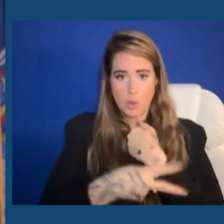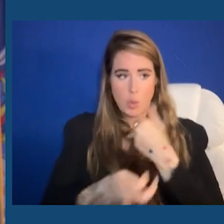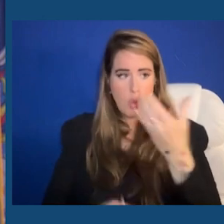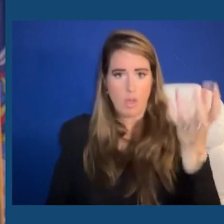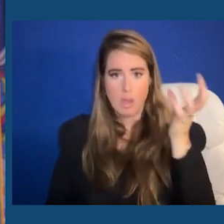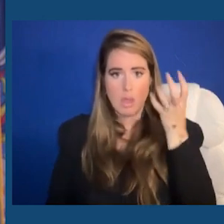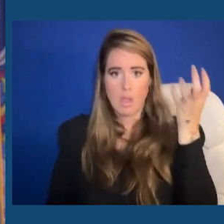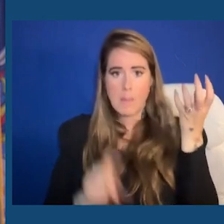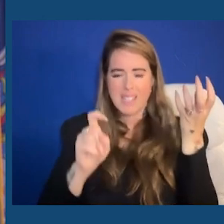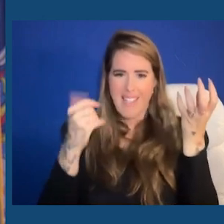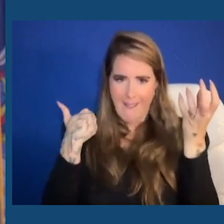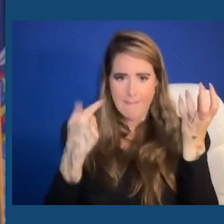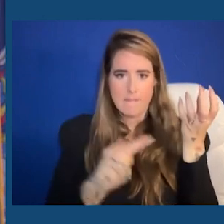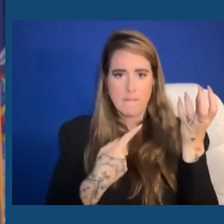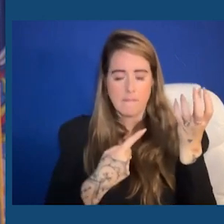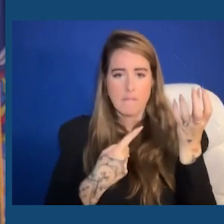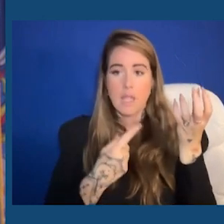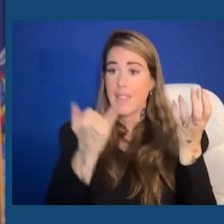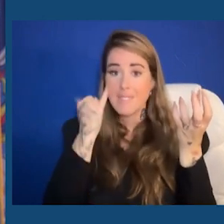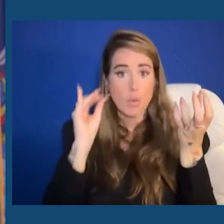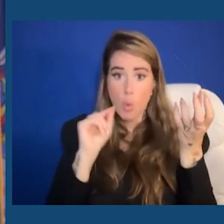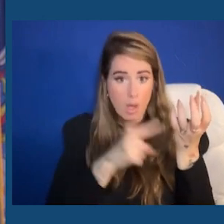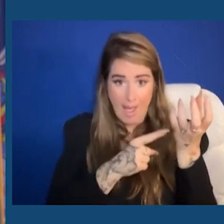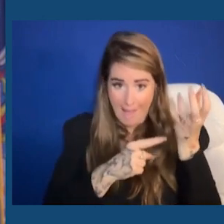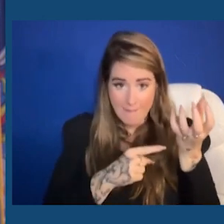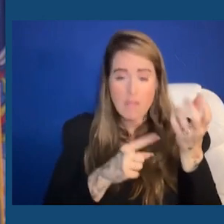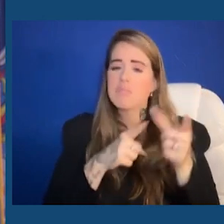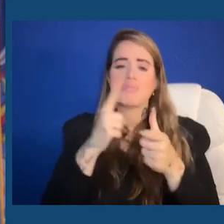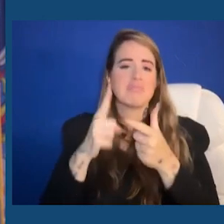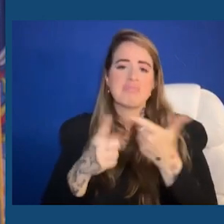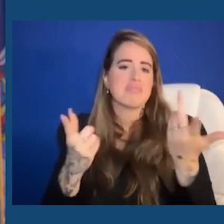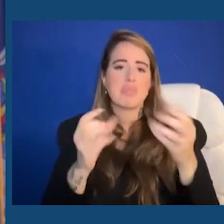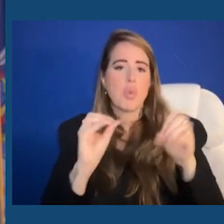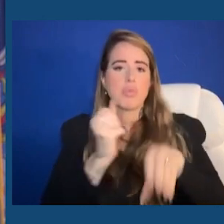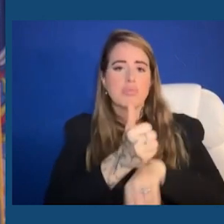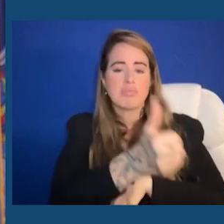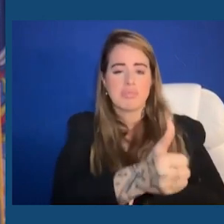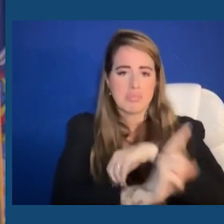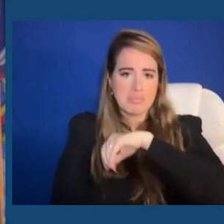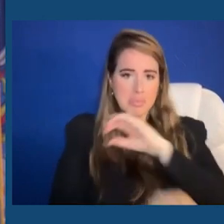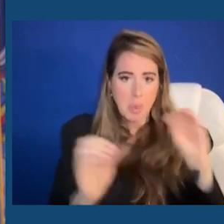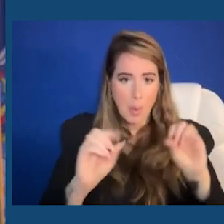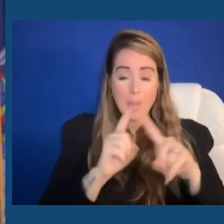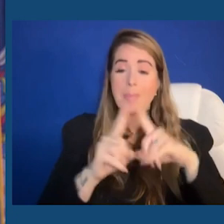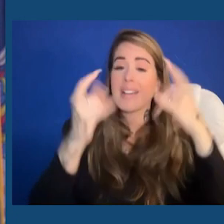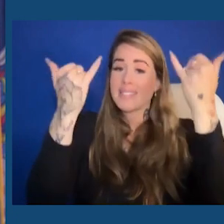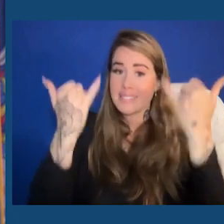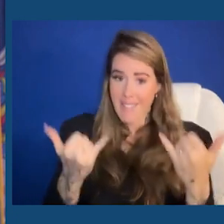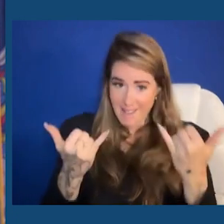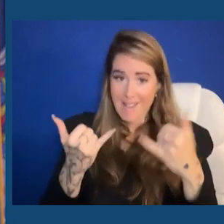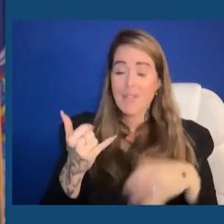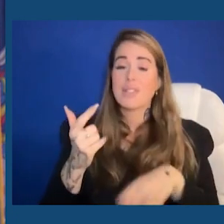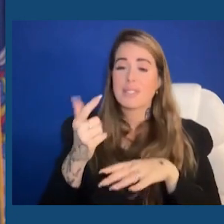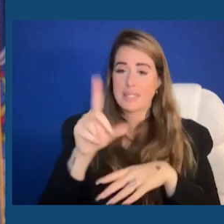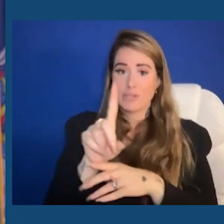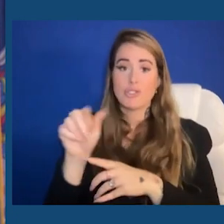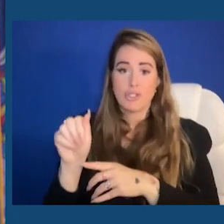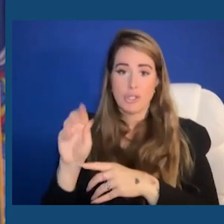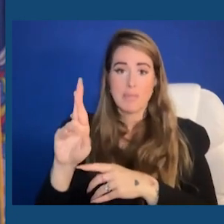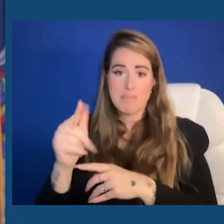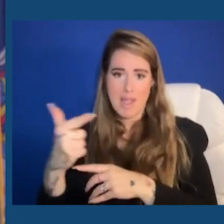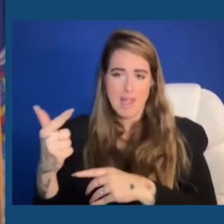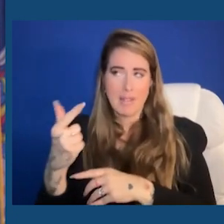very proud to say that we worked with the governor's office, Manhattan District Attorney Bragg, who's a little busy right